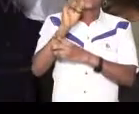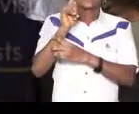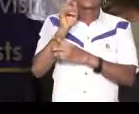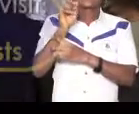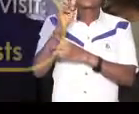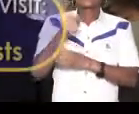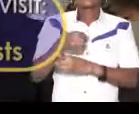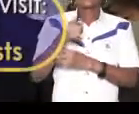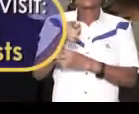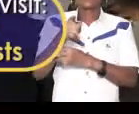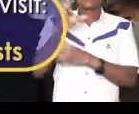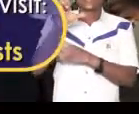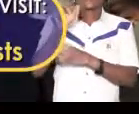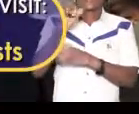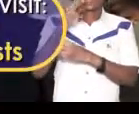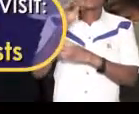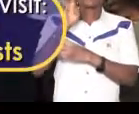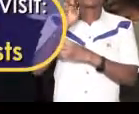link